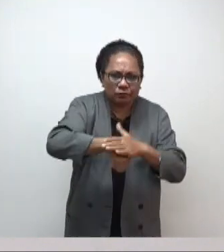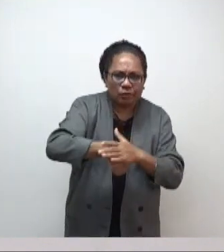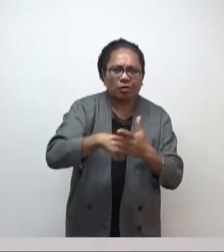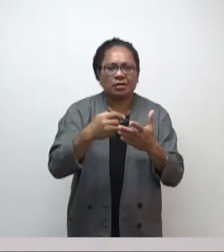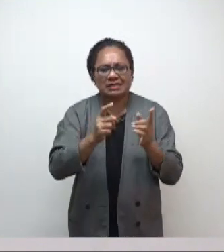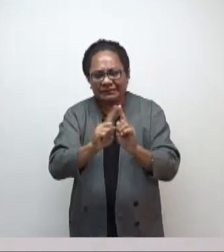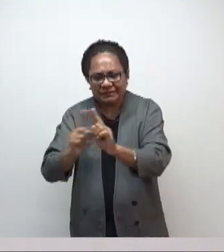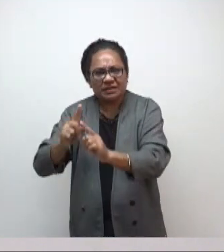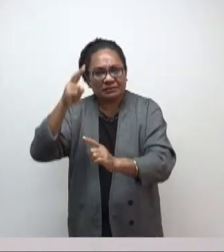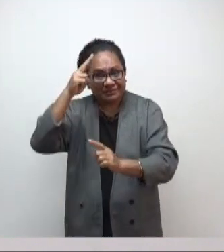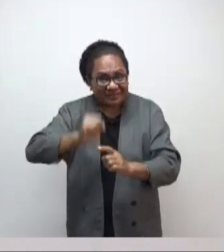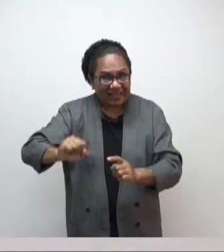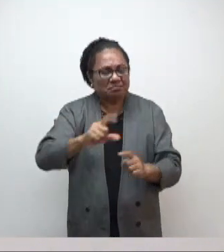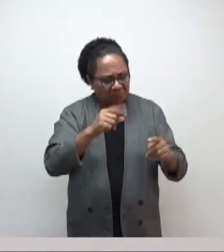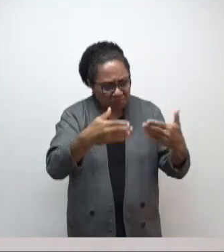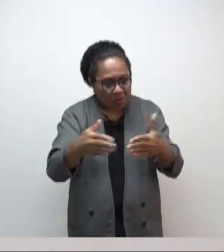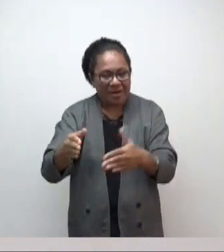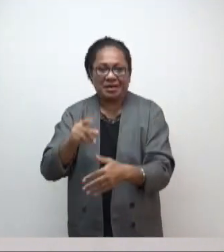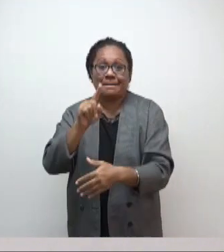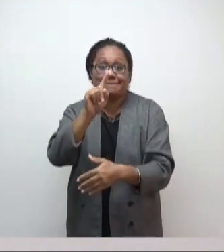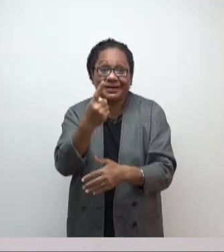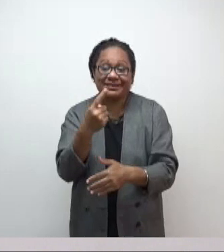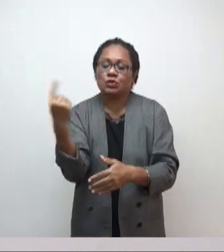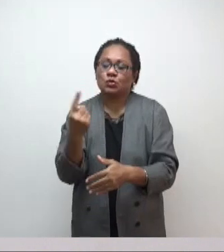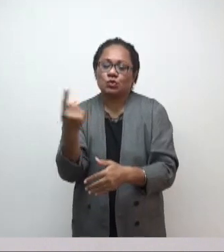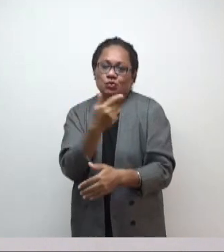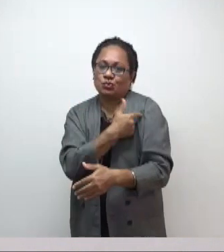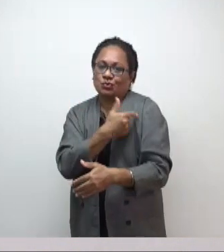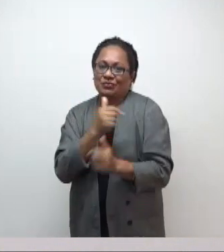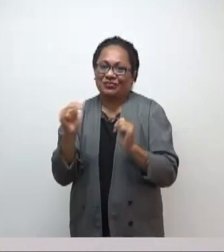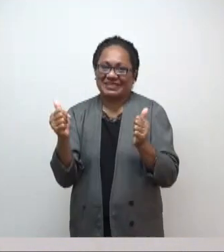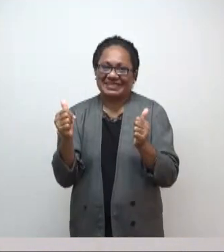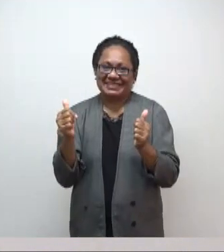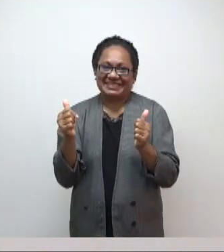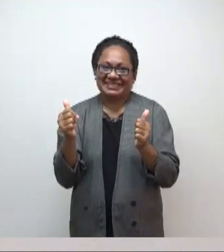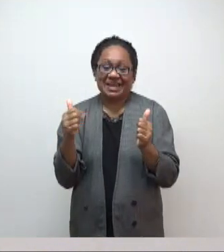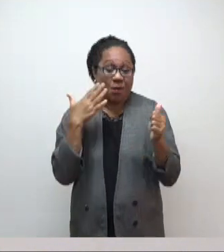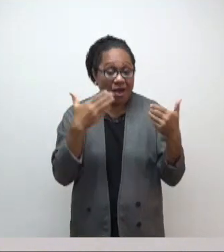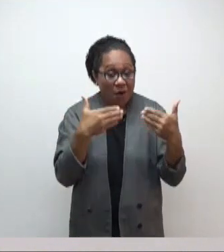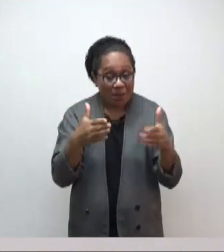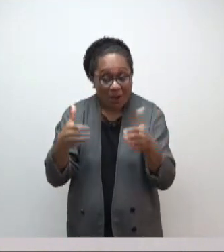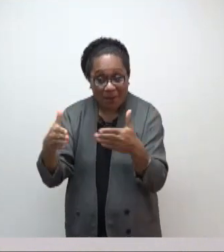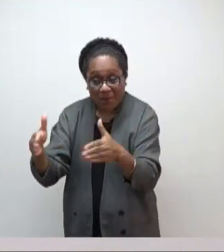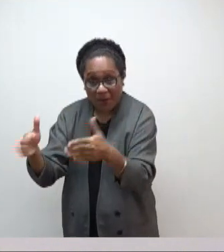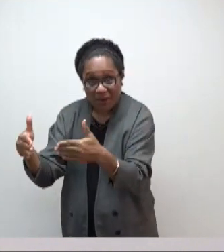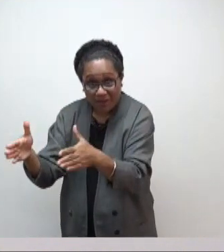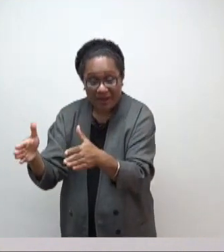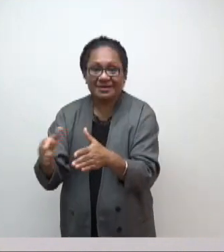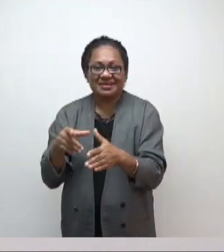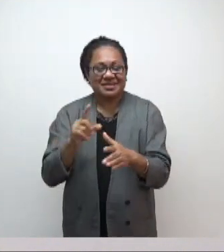reopen. In short, life in Fiji will look much like it did before the second wave of the virus struck